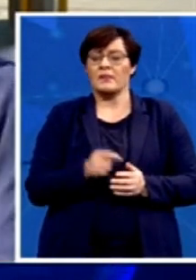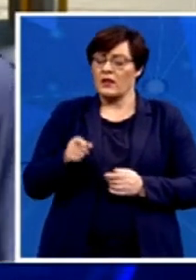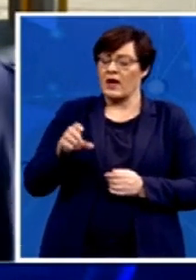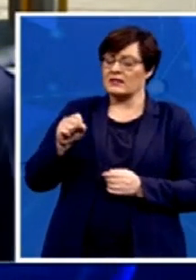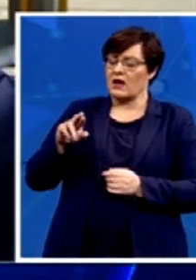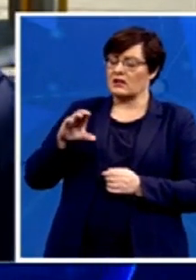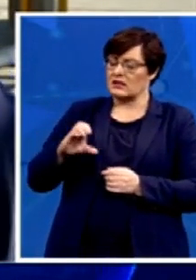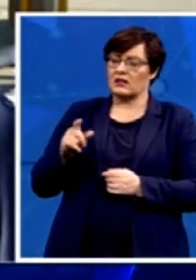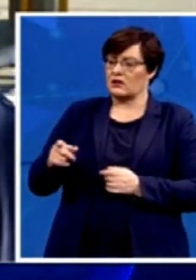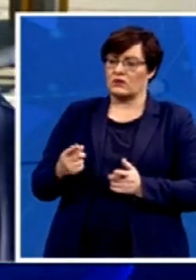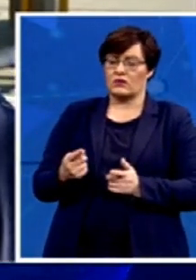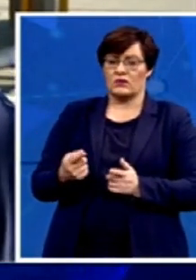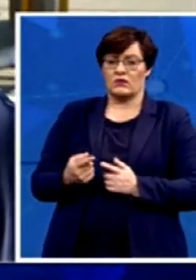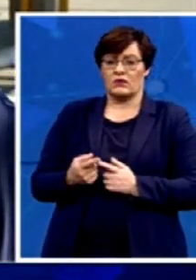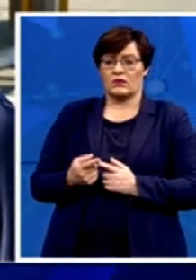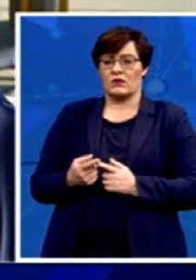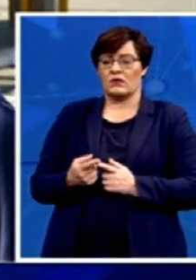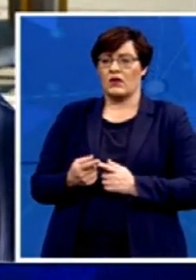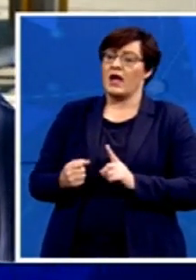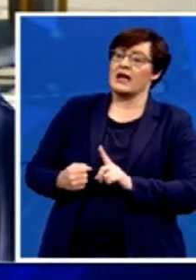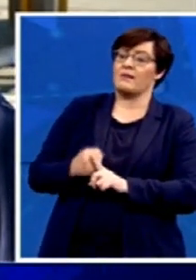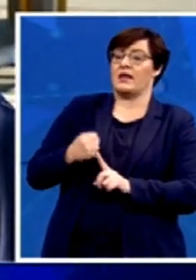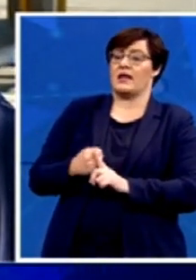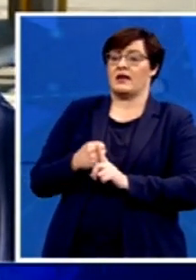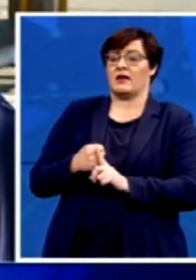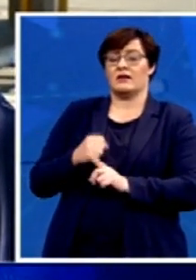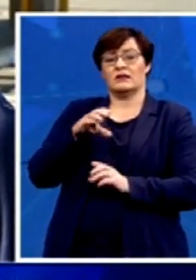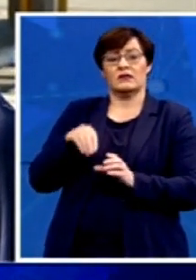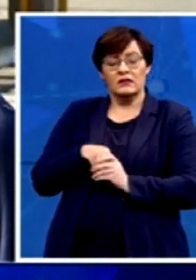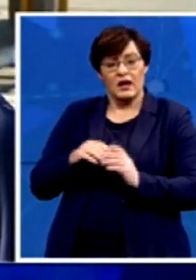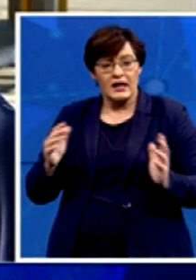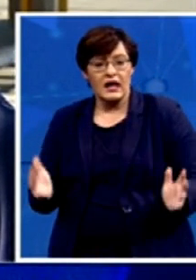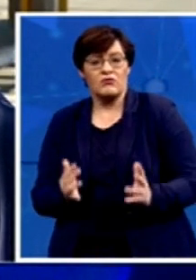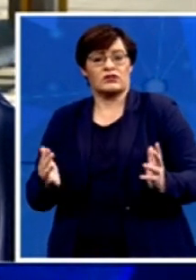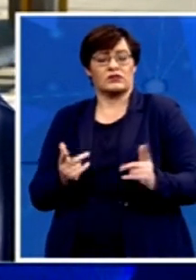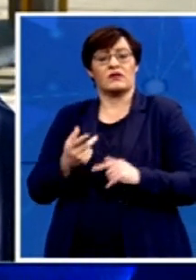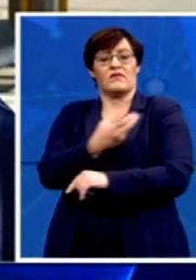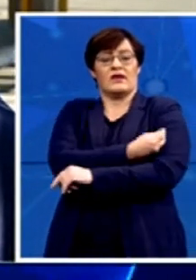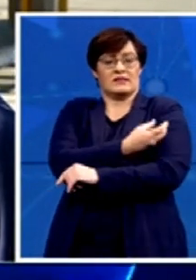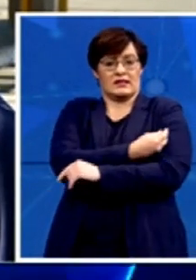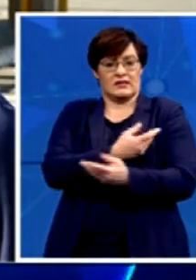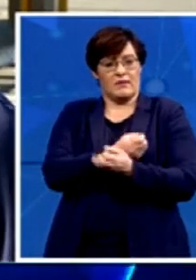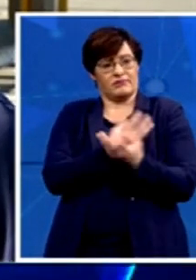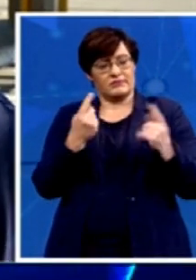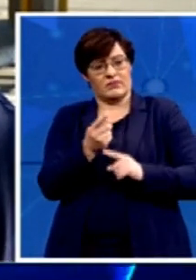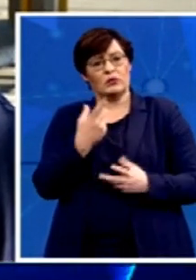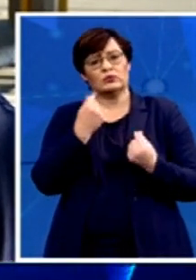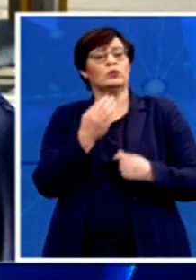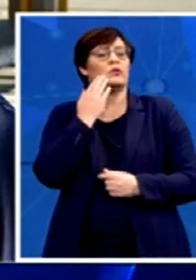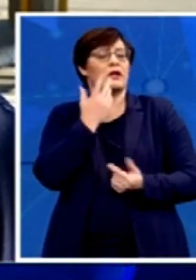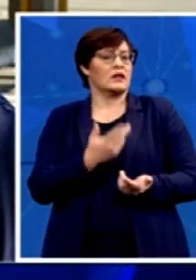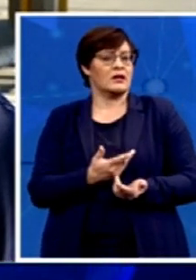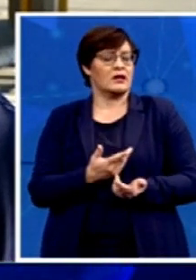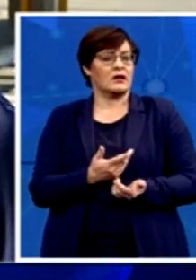embarked on a campaign to encourage students to vaccinate in their masses. When are you going to do that, considering that so much time has